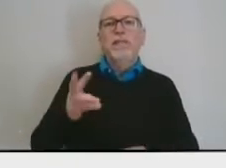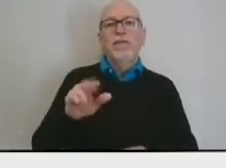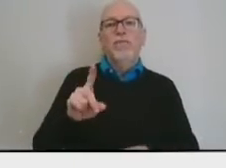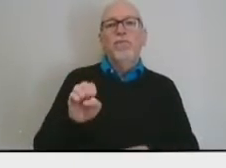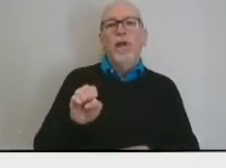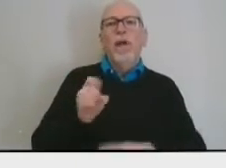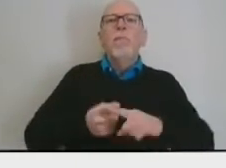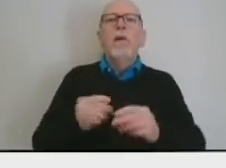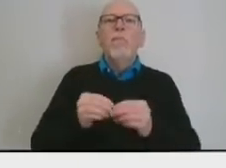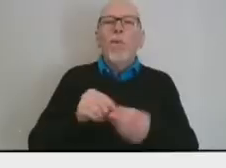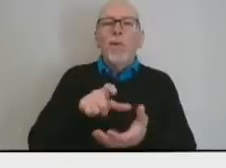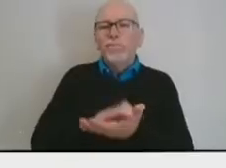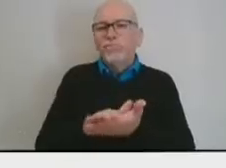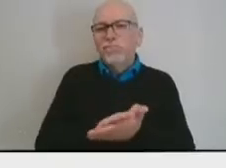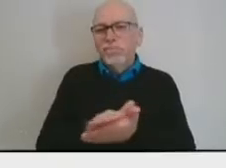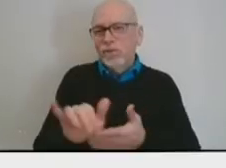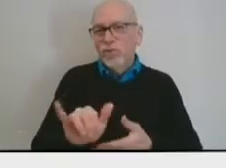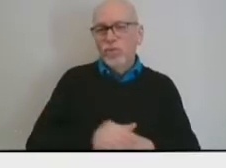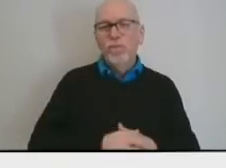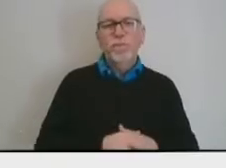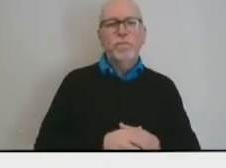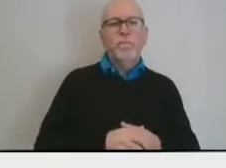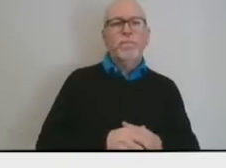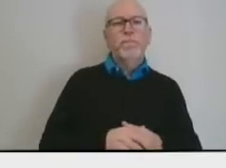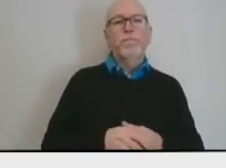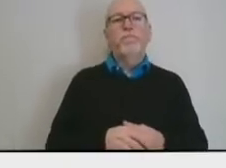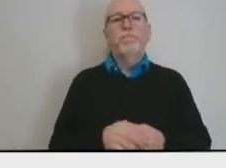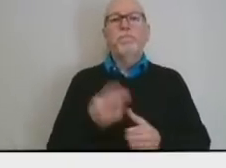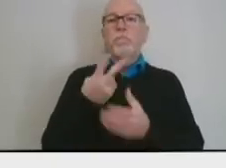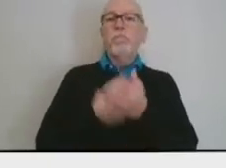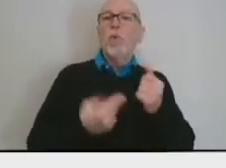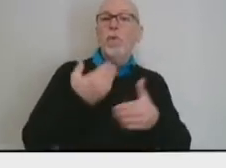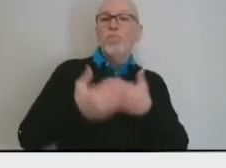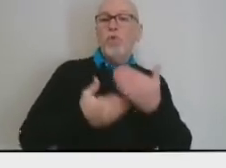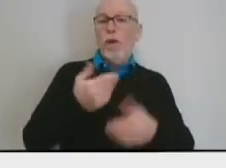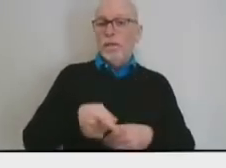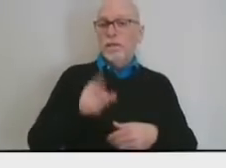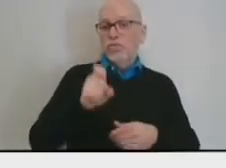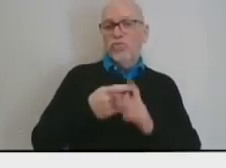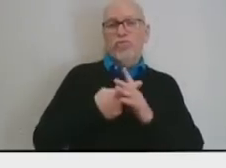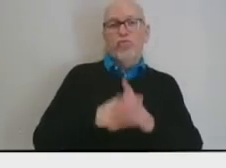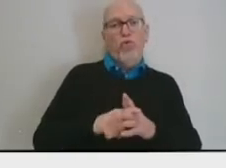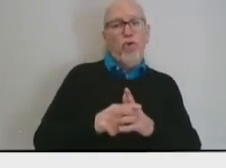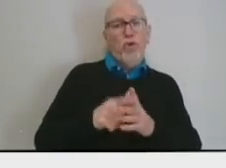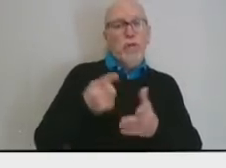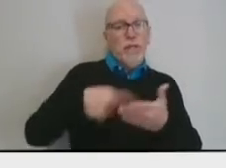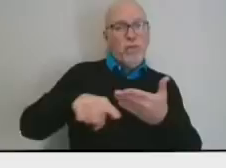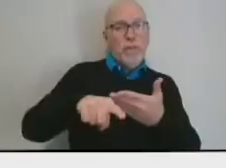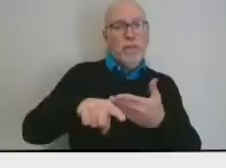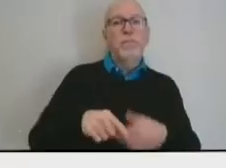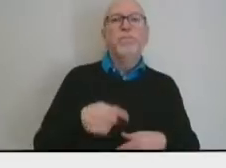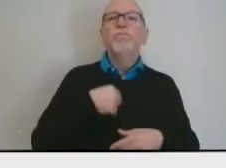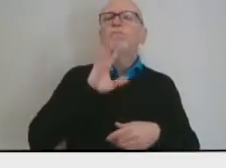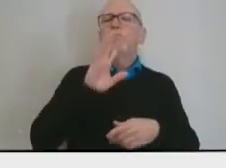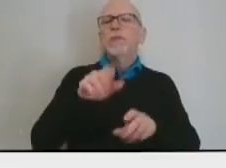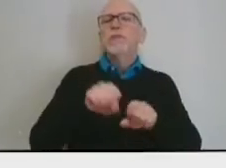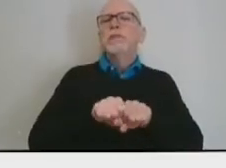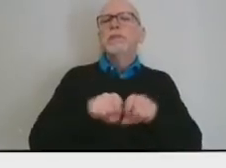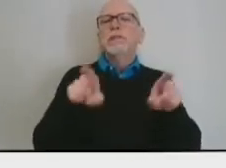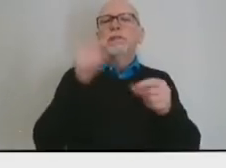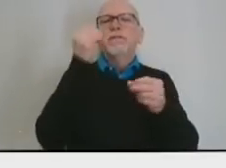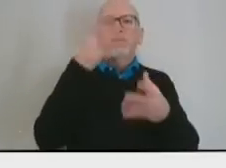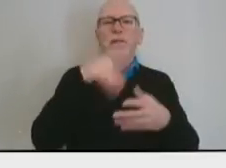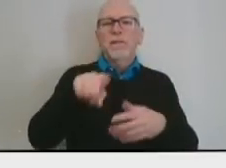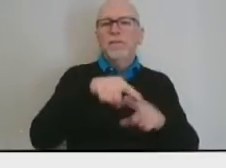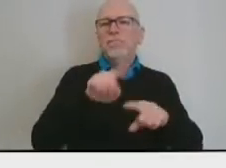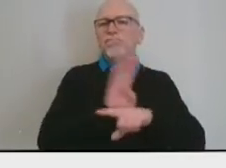hand sanitizer. Both of these processes are expected to begin next week. We will be sending out information to businesses